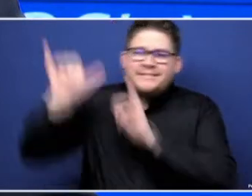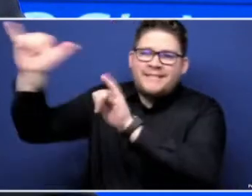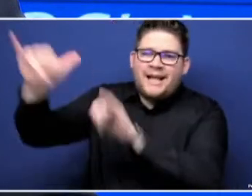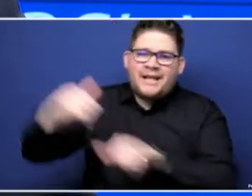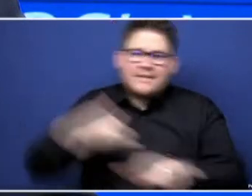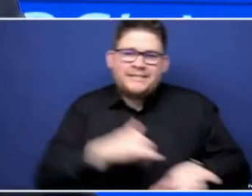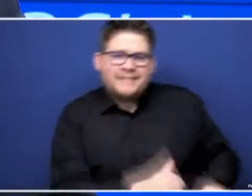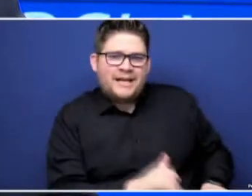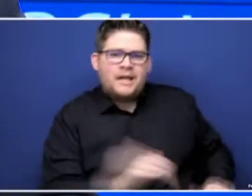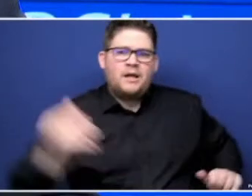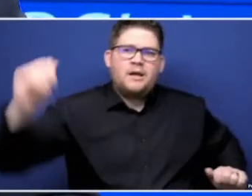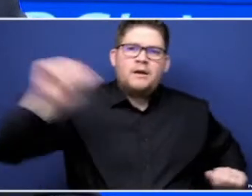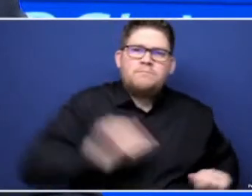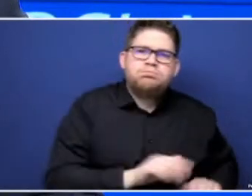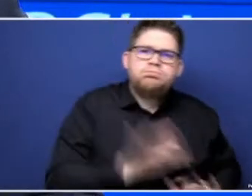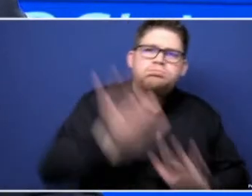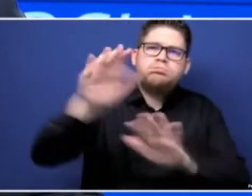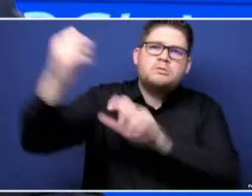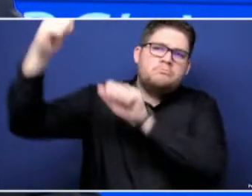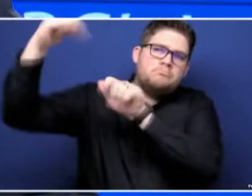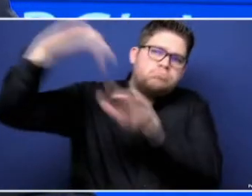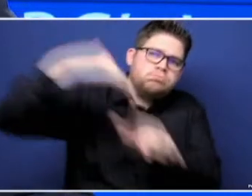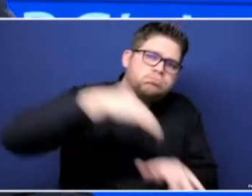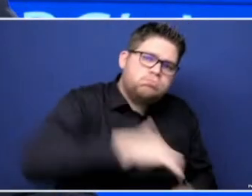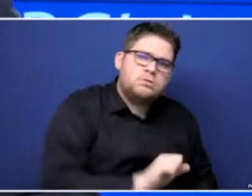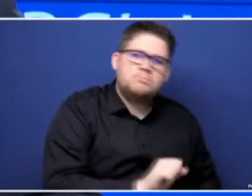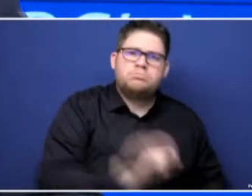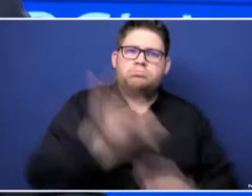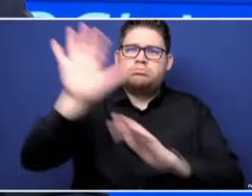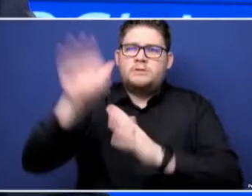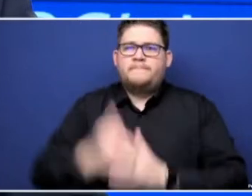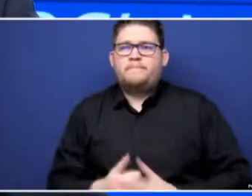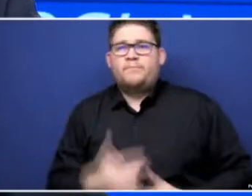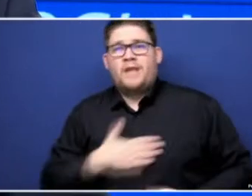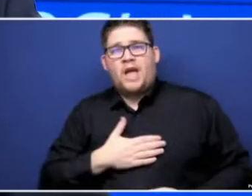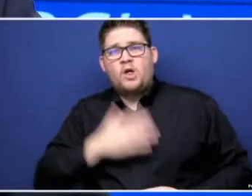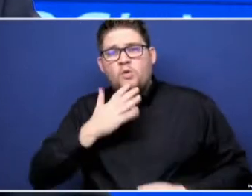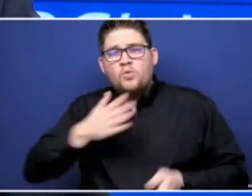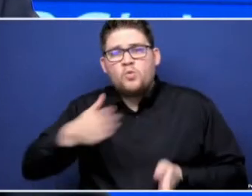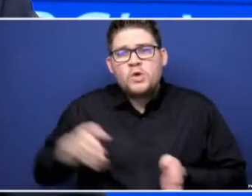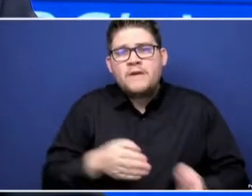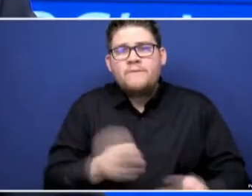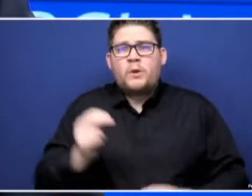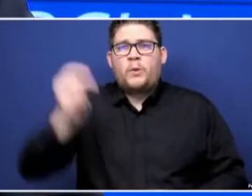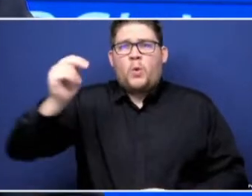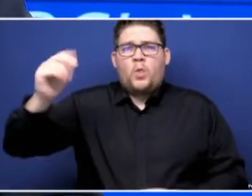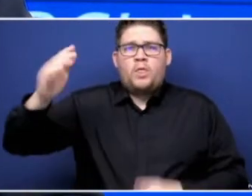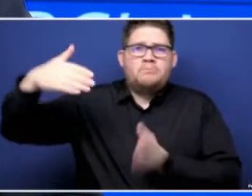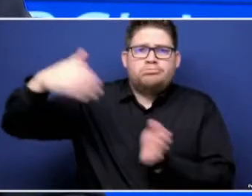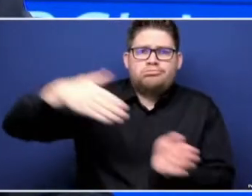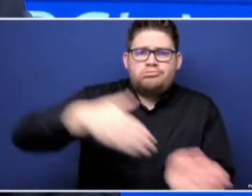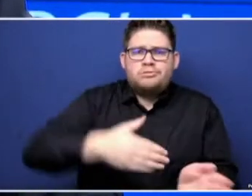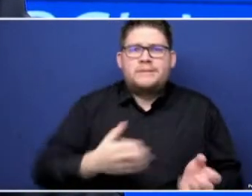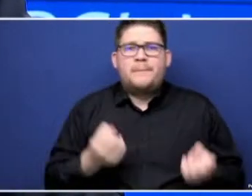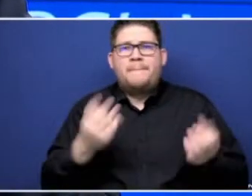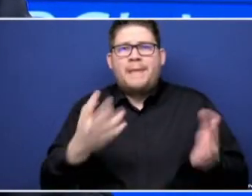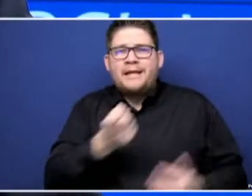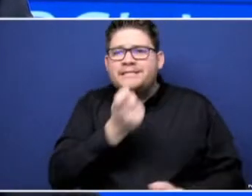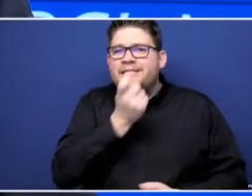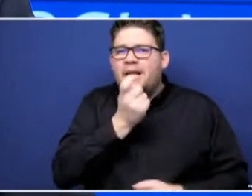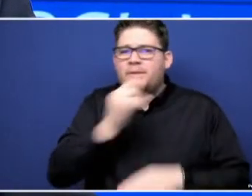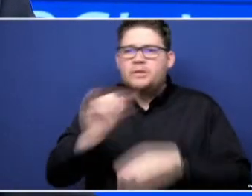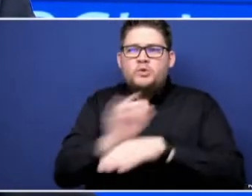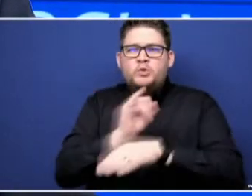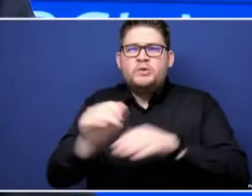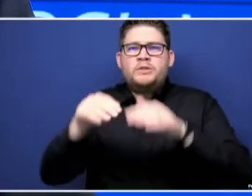industries who are still wondering when they can reopen? Well, we have been working with every sector across the economy over the